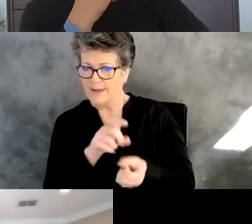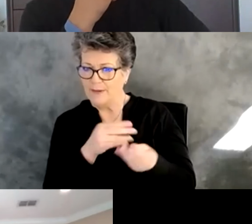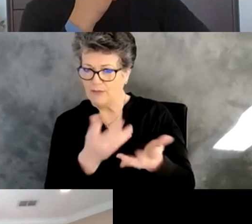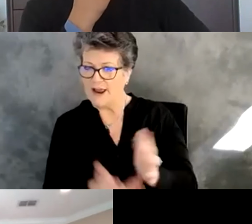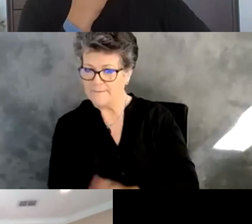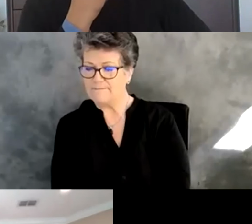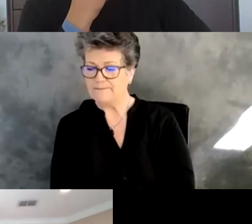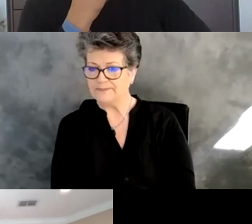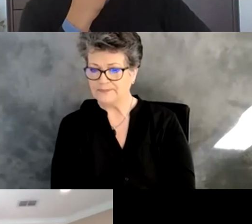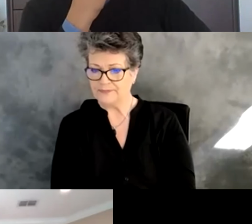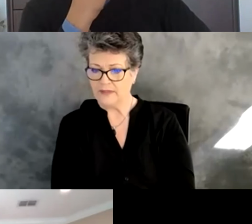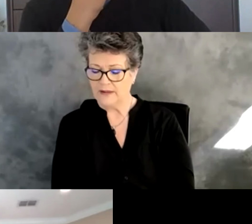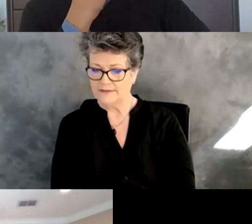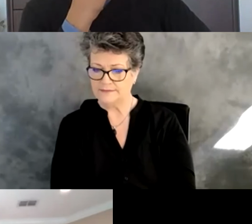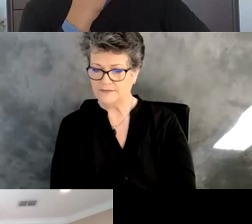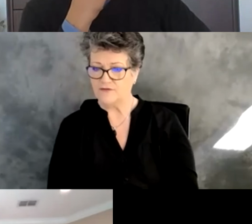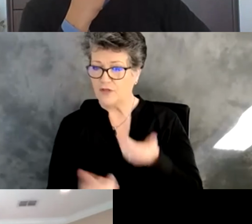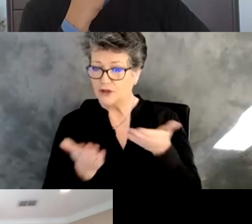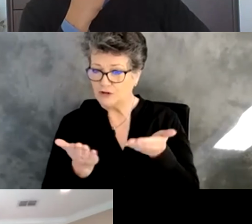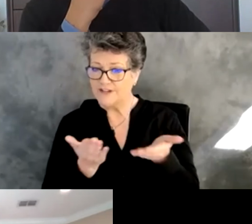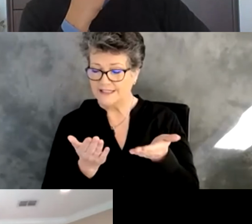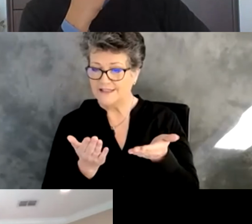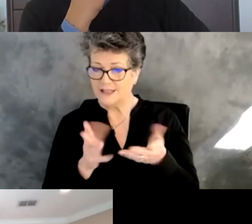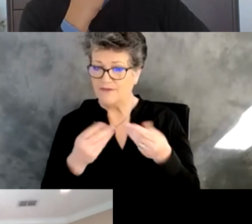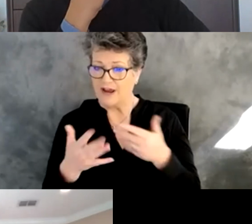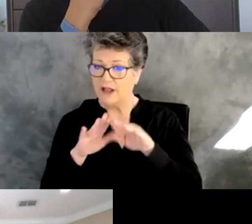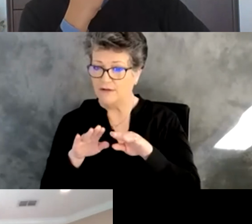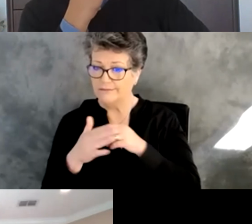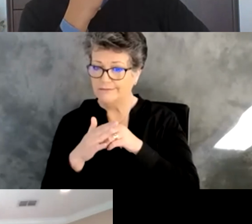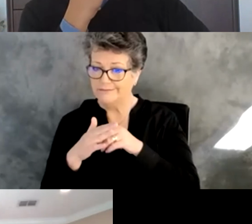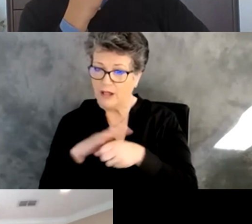providing, since those services are often provided at the local level.